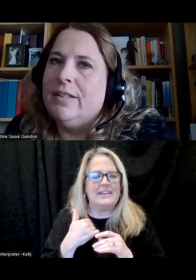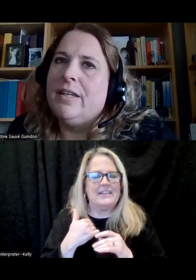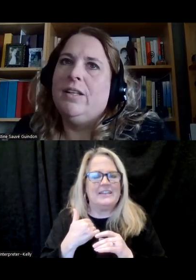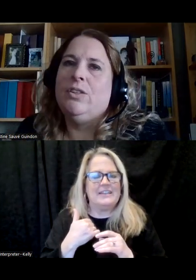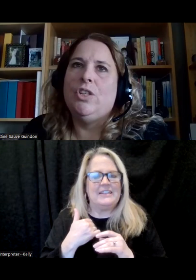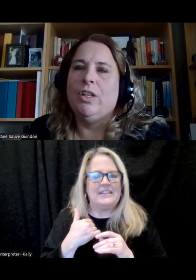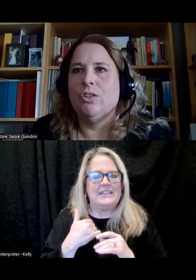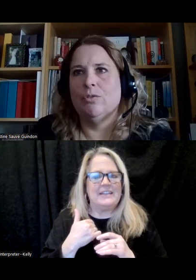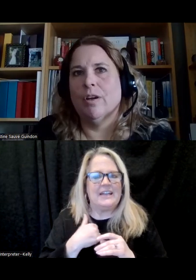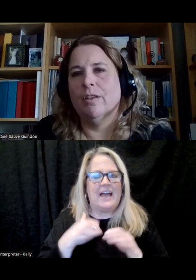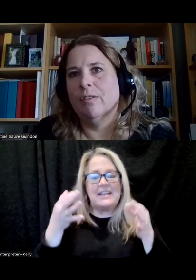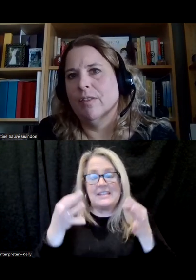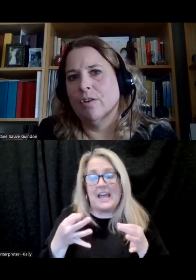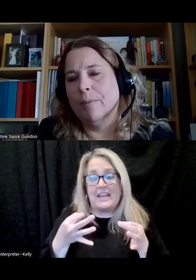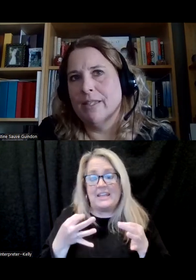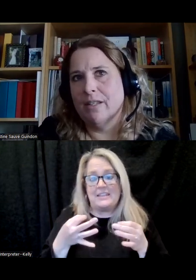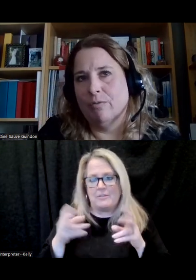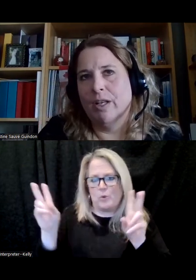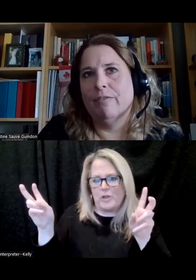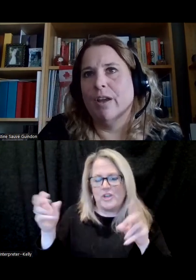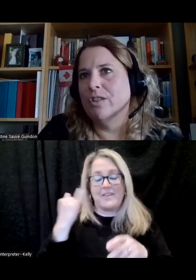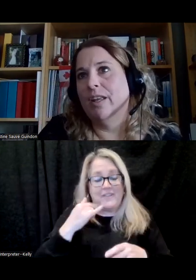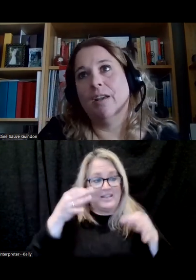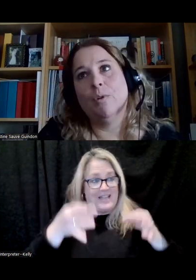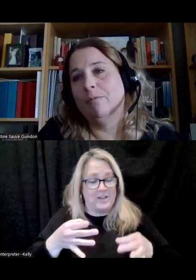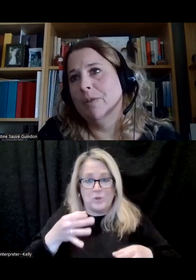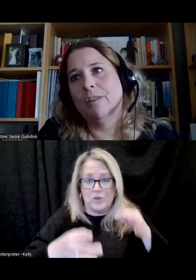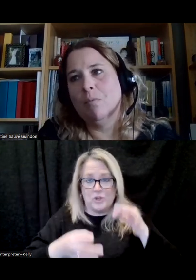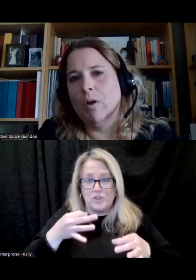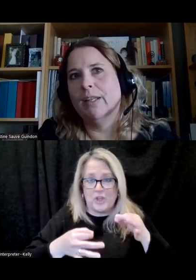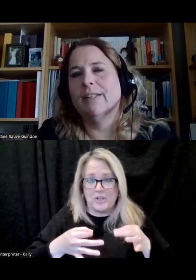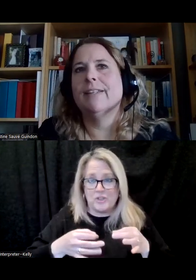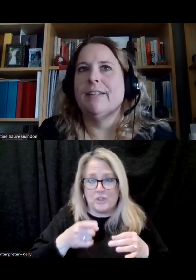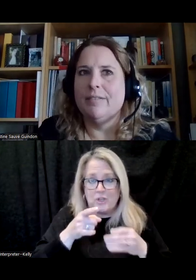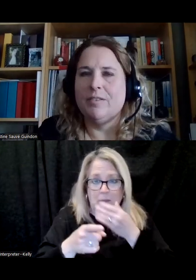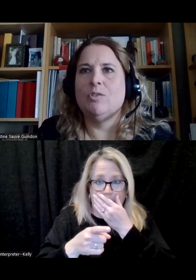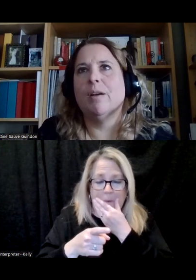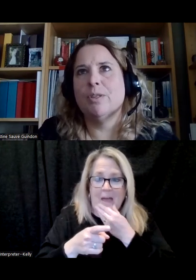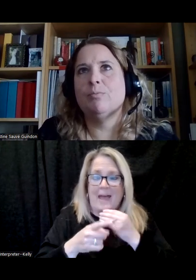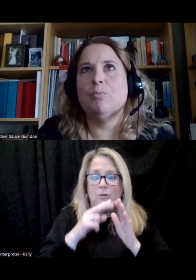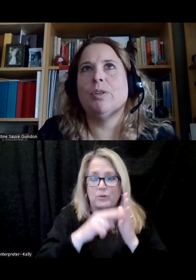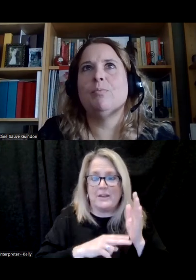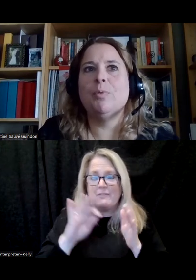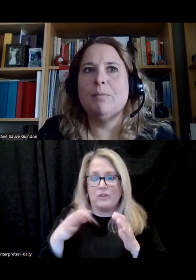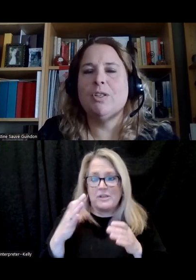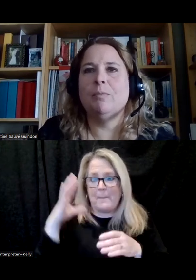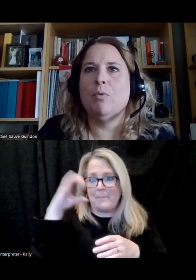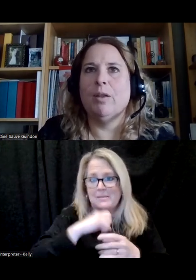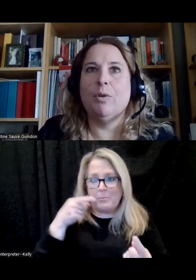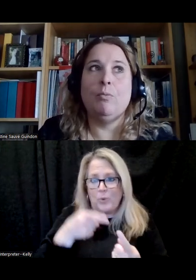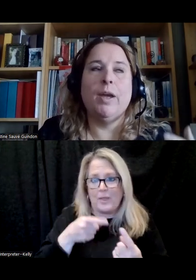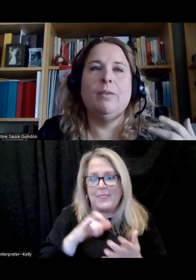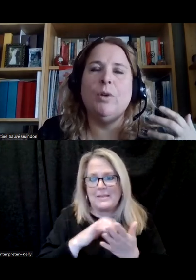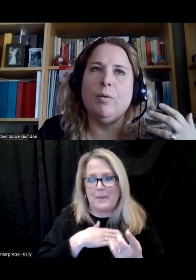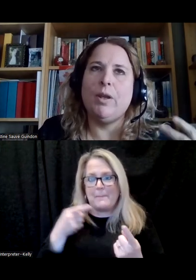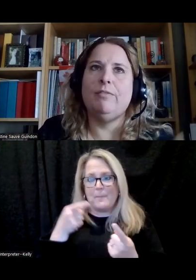I decided to judge you on the capacity of reading French, then I would have missed the point. So that was really pretty much the point